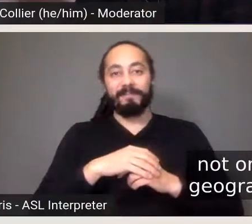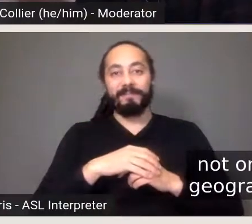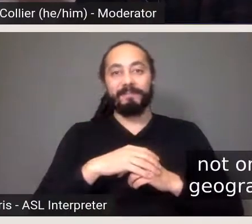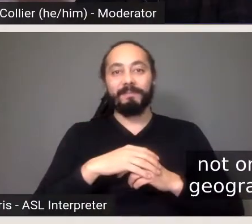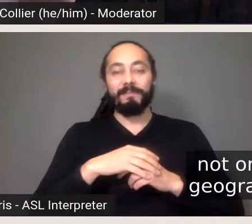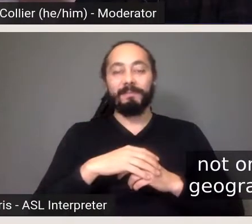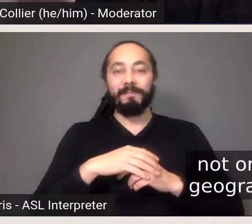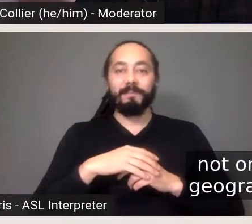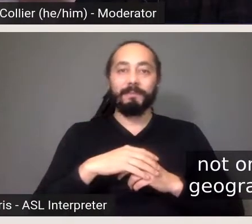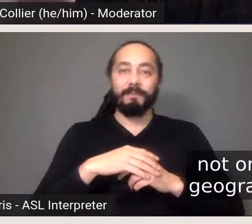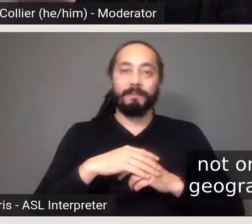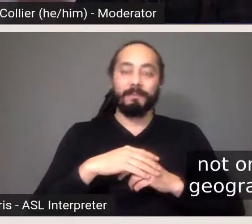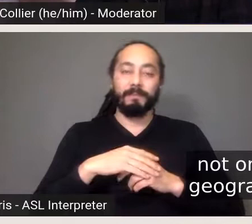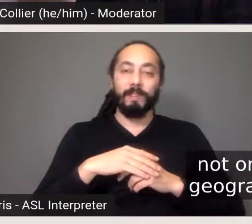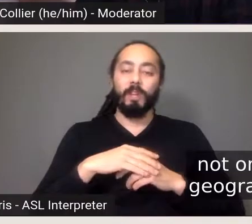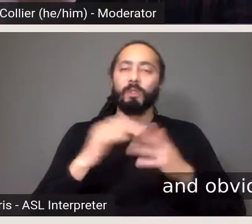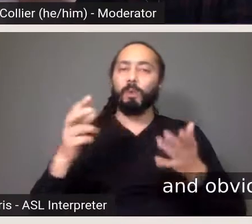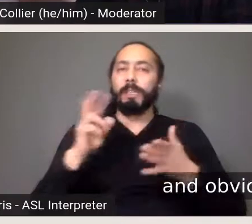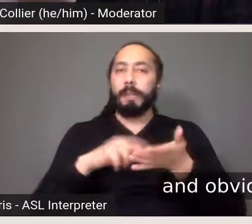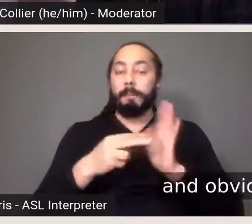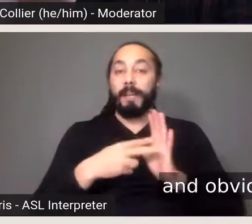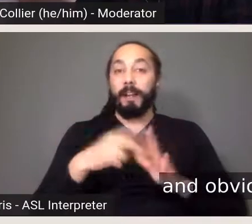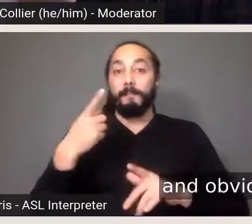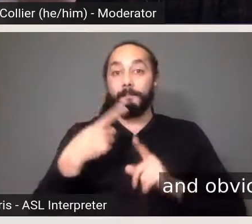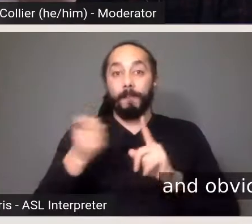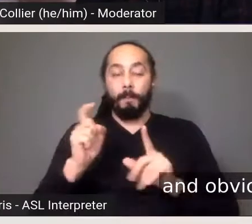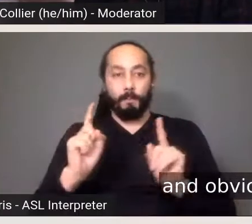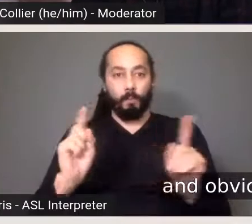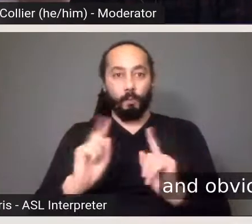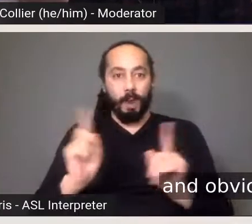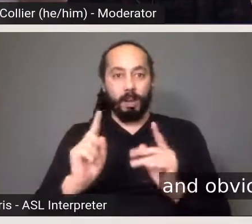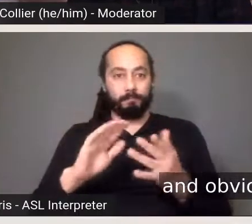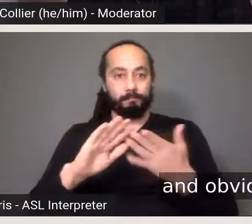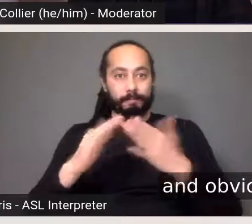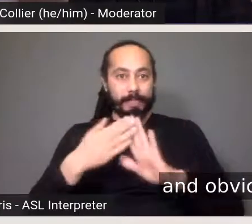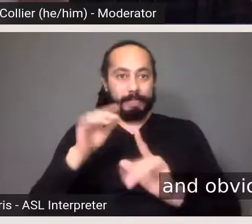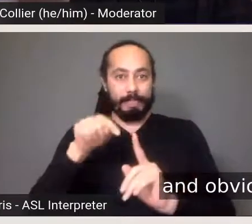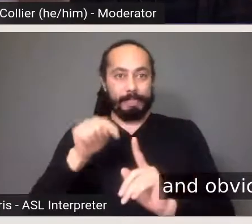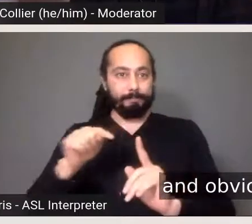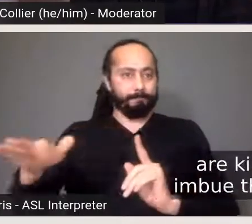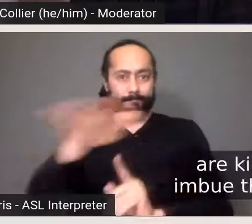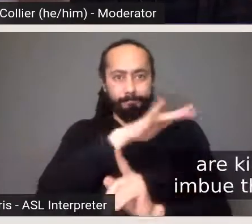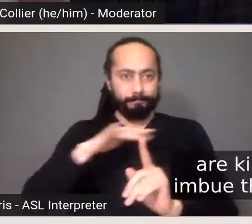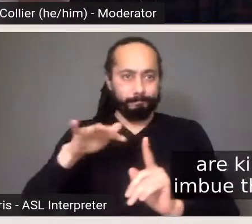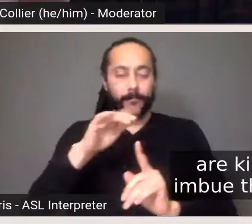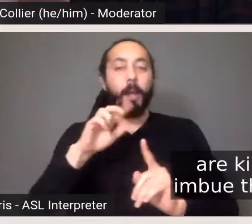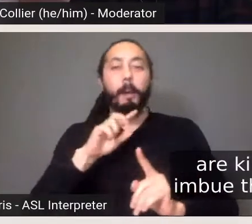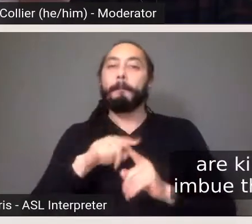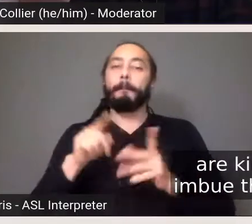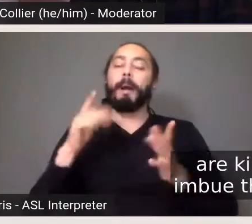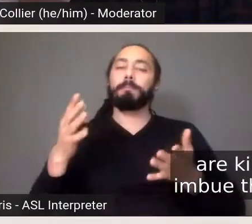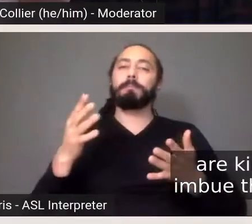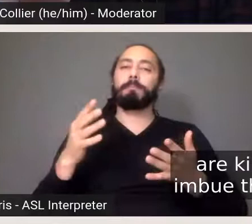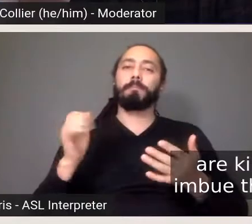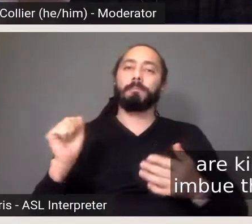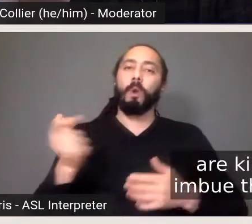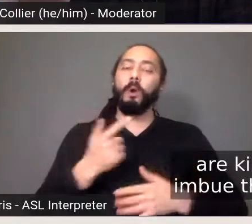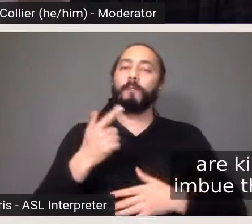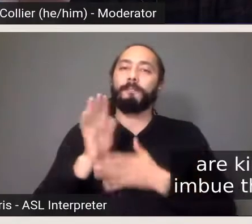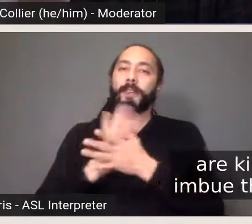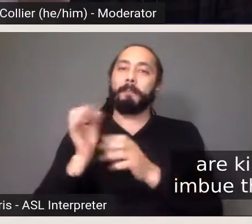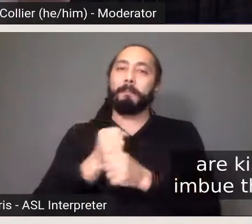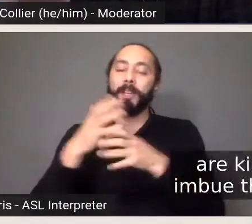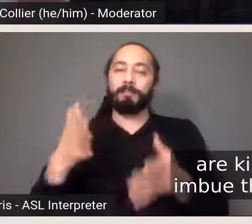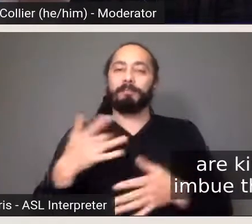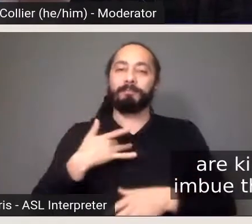only from like the geographic standpoint, and obviously all filmmakers are kind of seeking